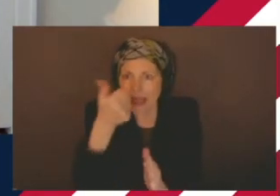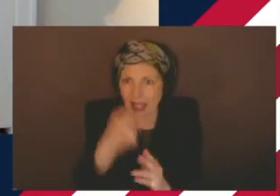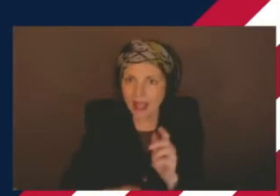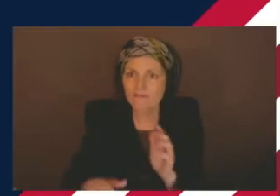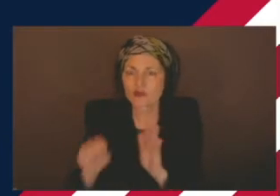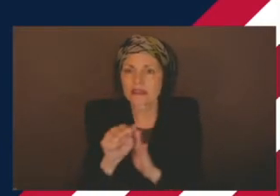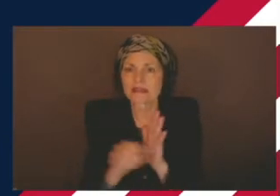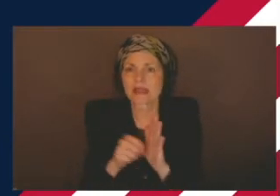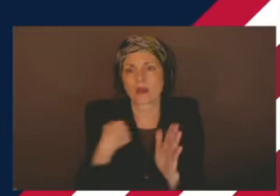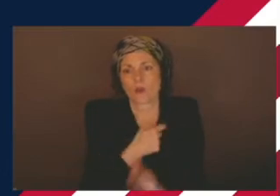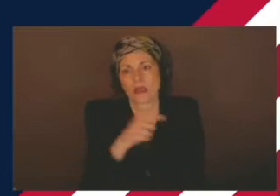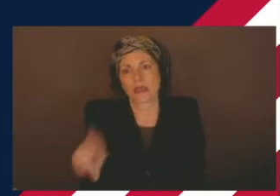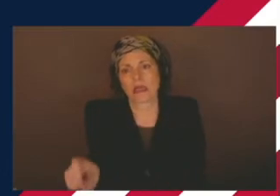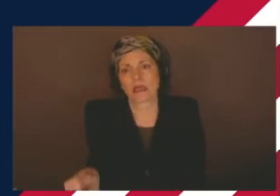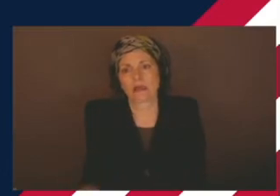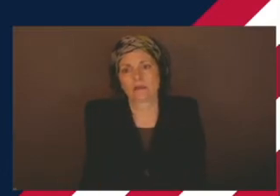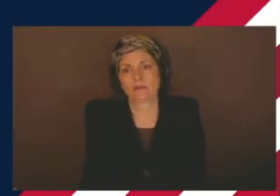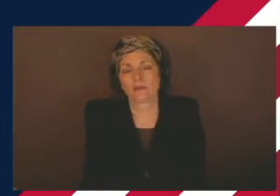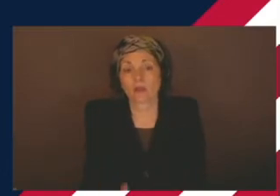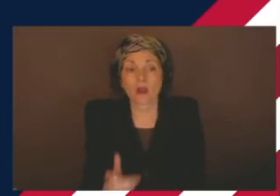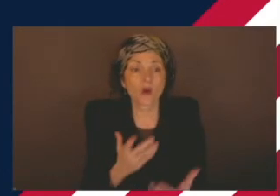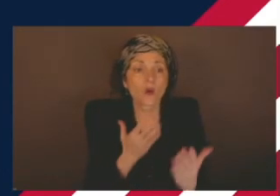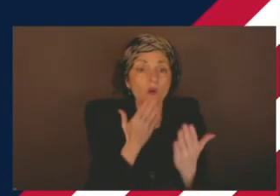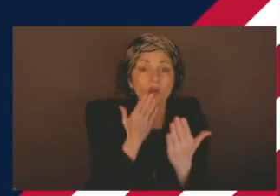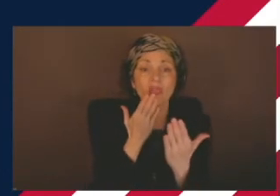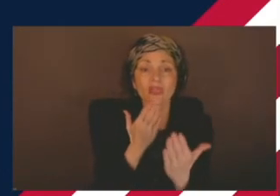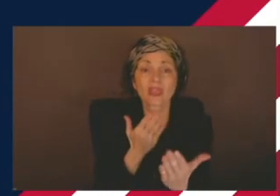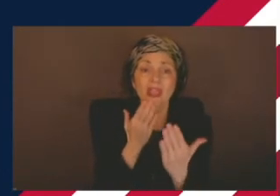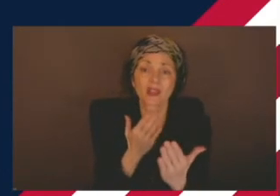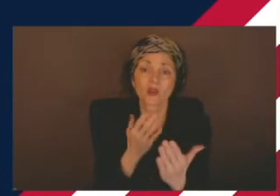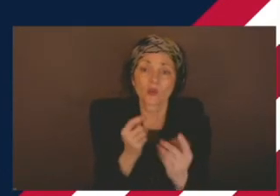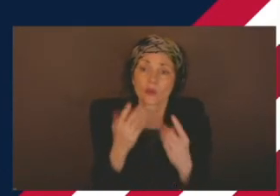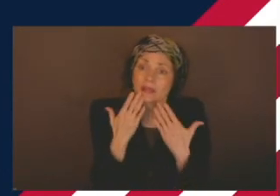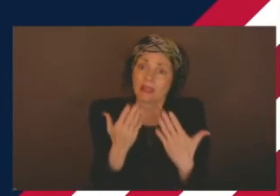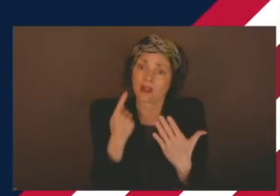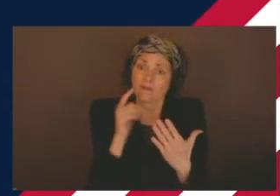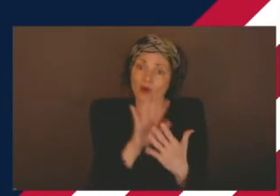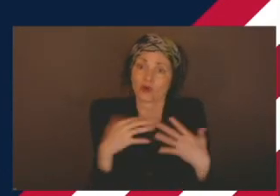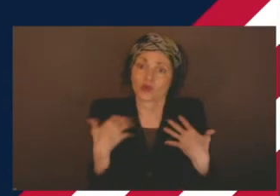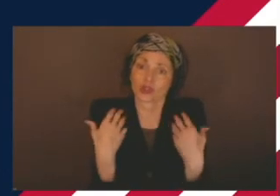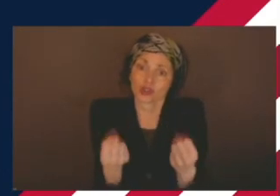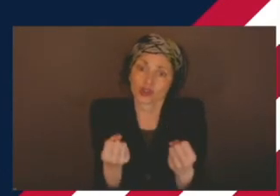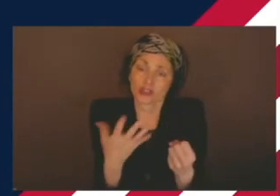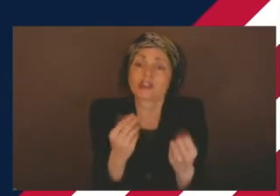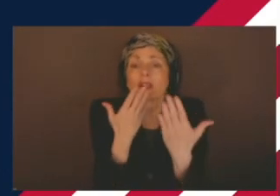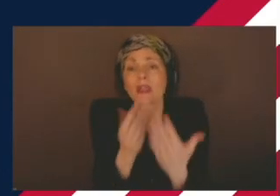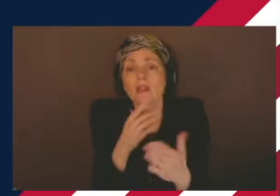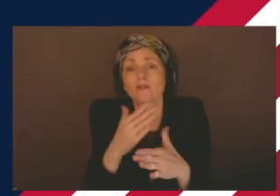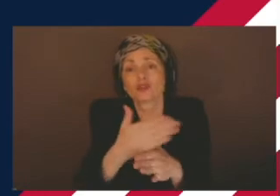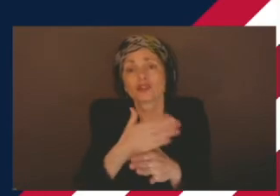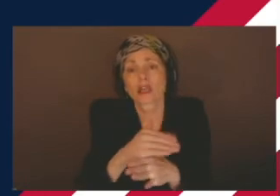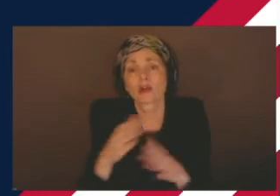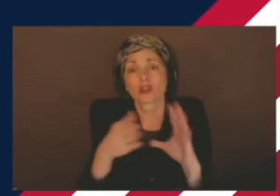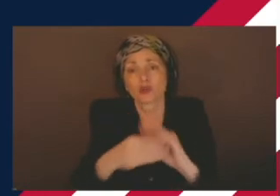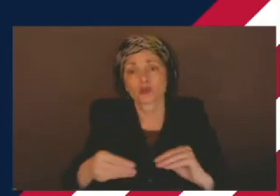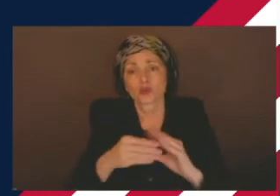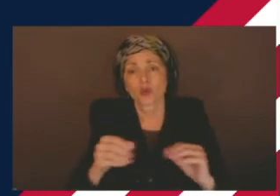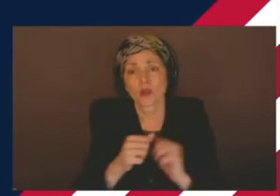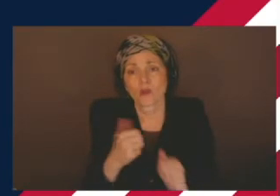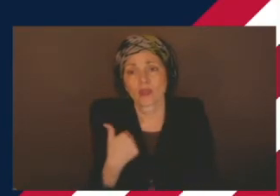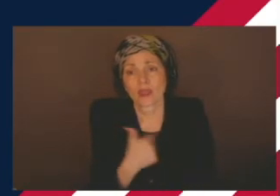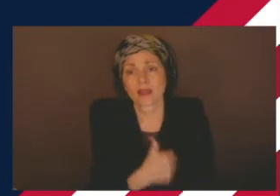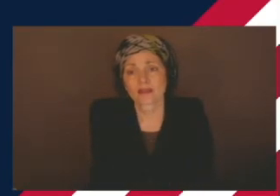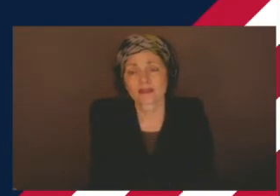Thank you, and thank you for your courage, and thank you for sharing your story with us. Thank you. Thank